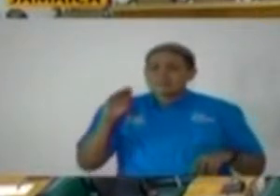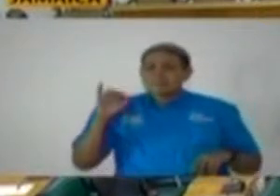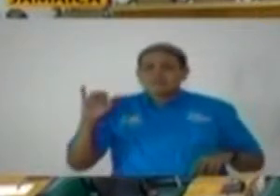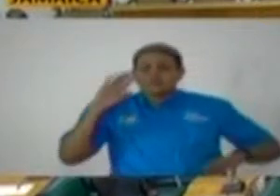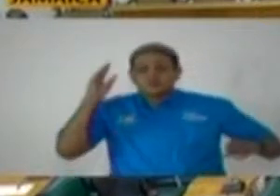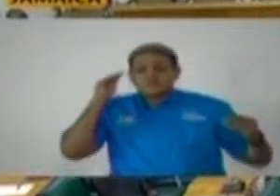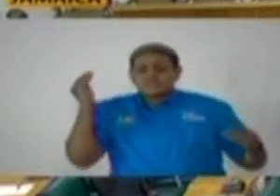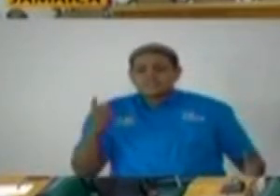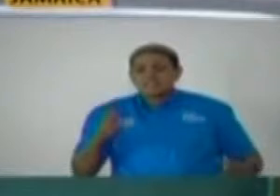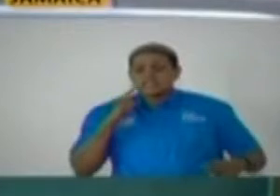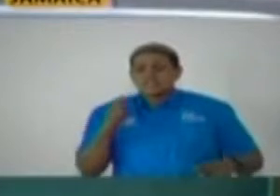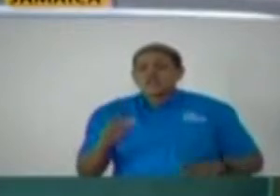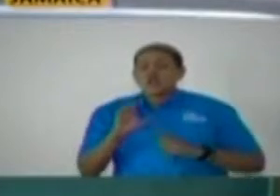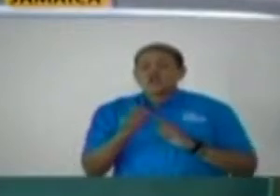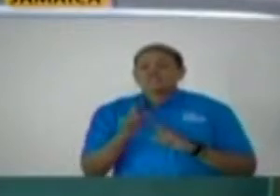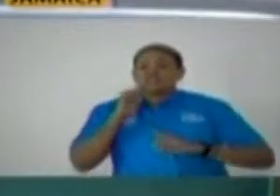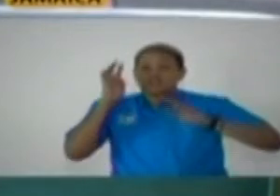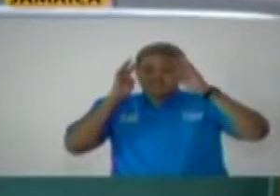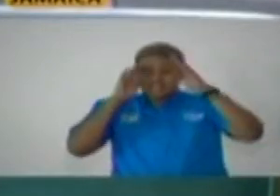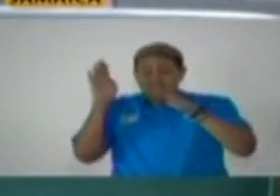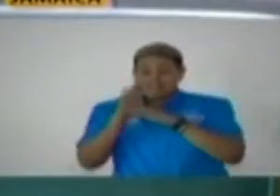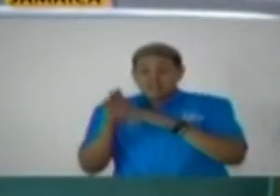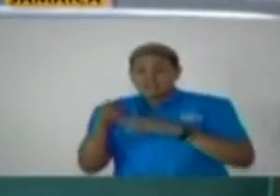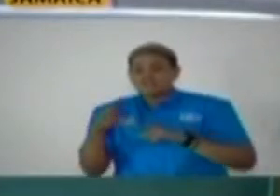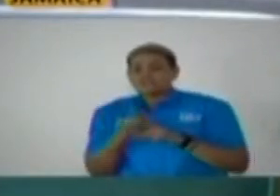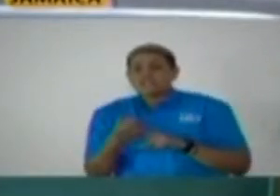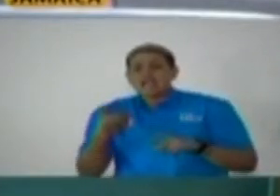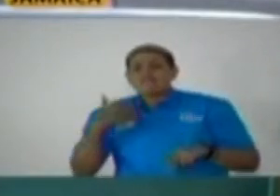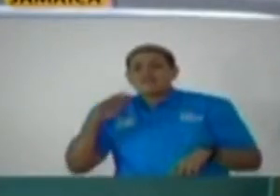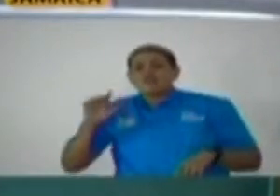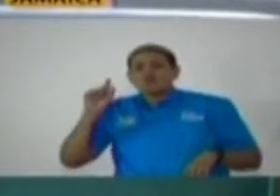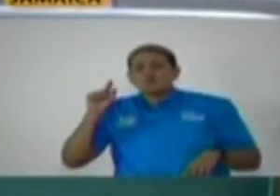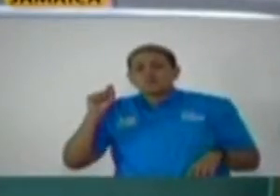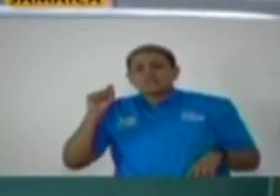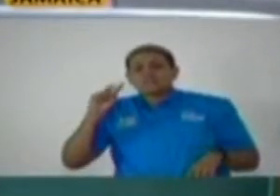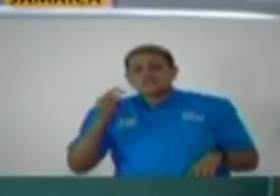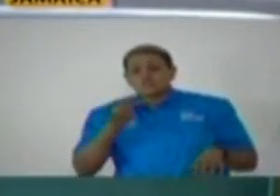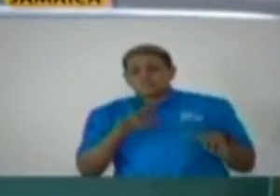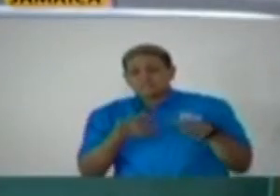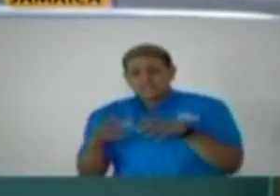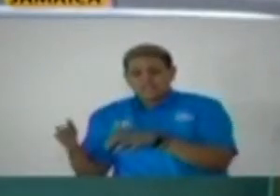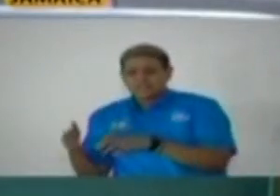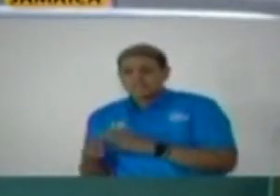you, the cultural and creative industries has about 20 subsectors